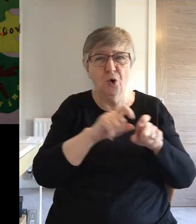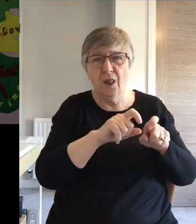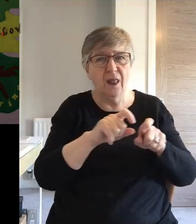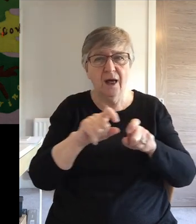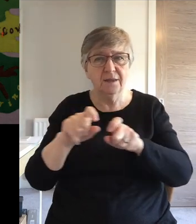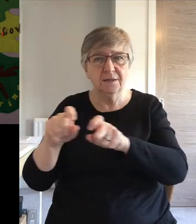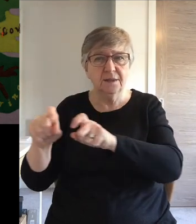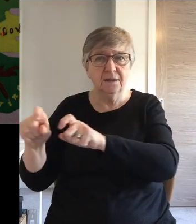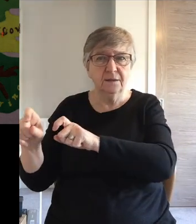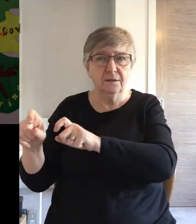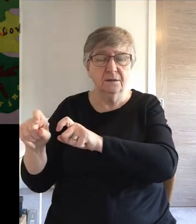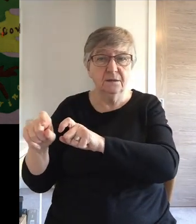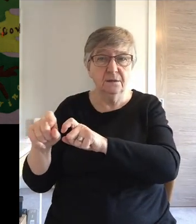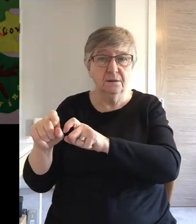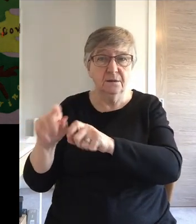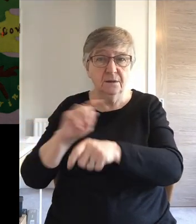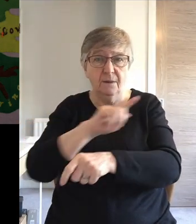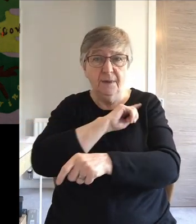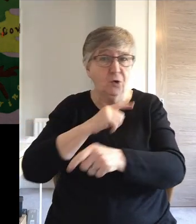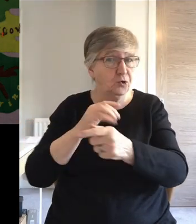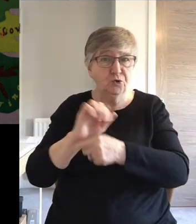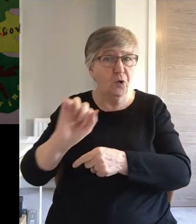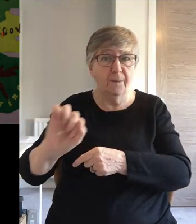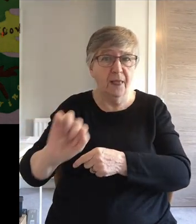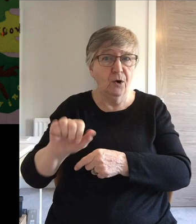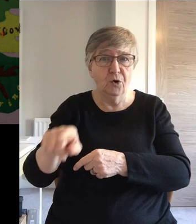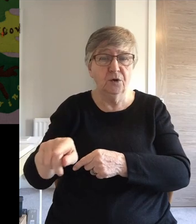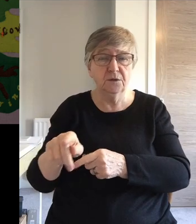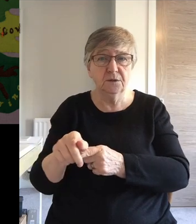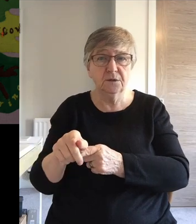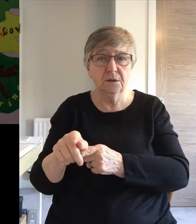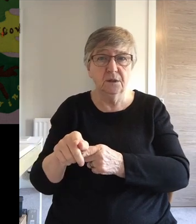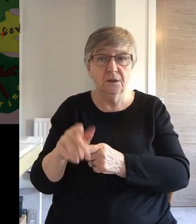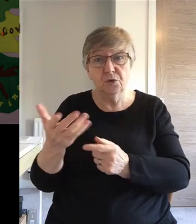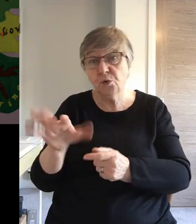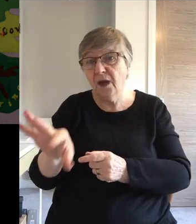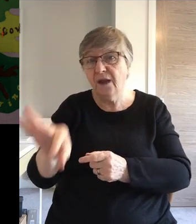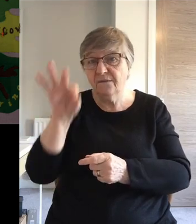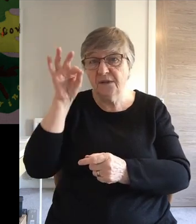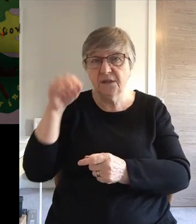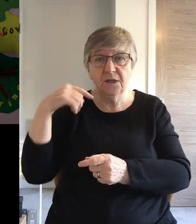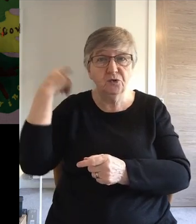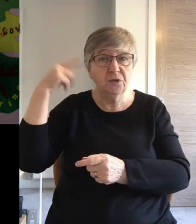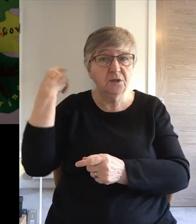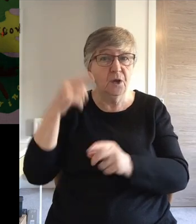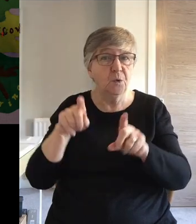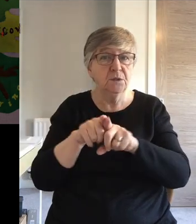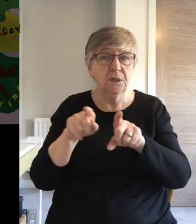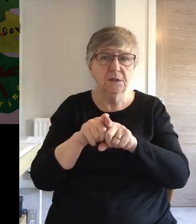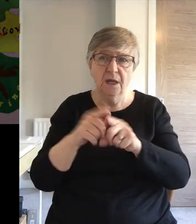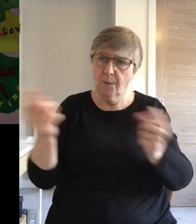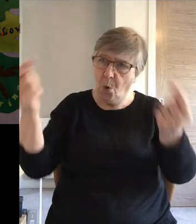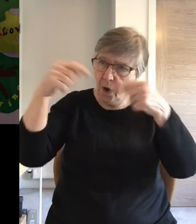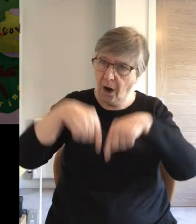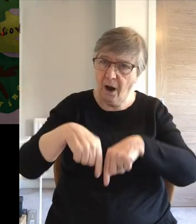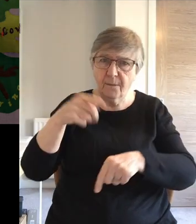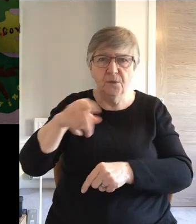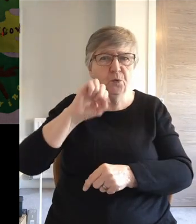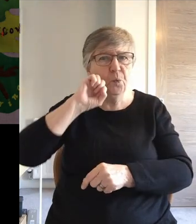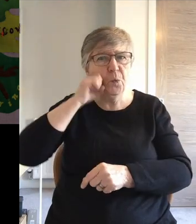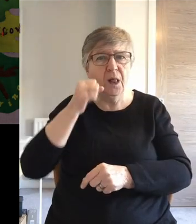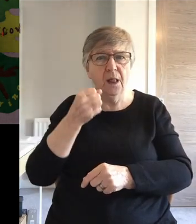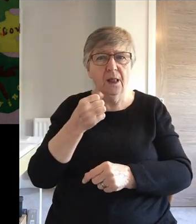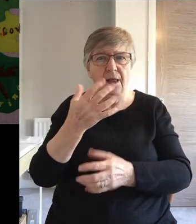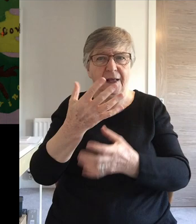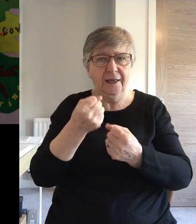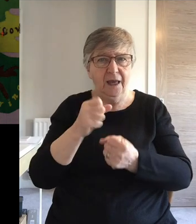lasting. It's not hers. So the invitations might sound the same. Come and